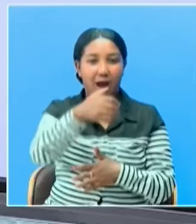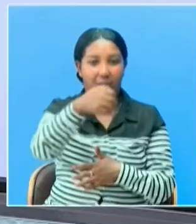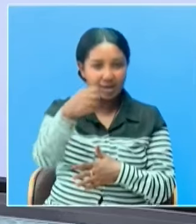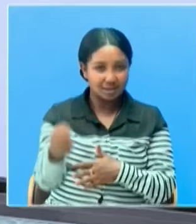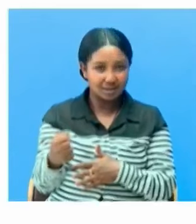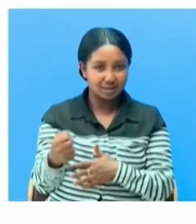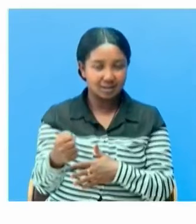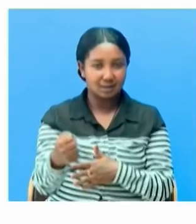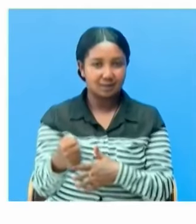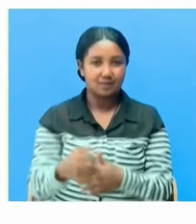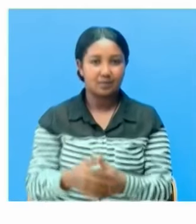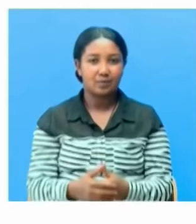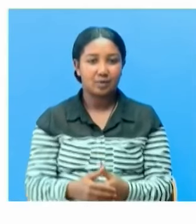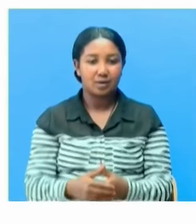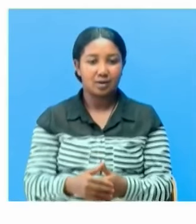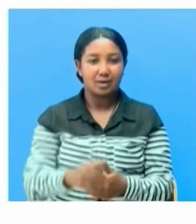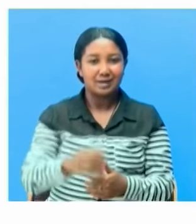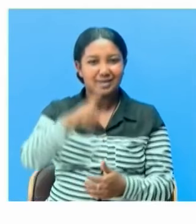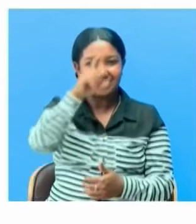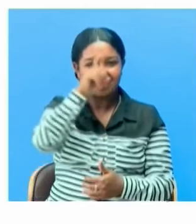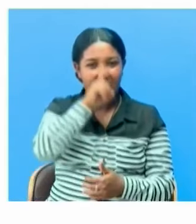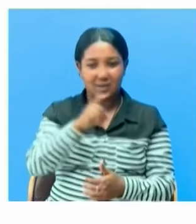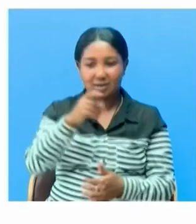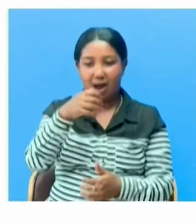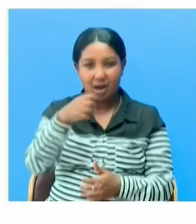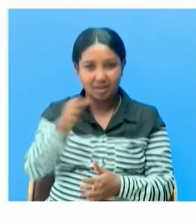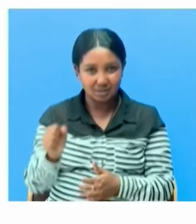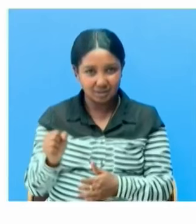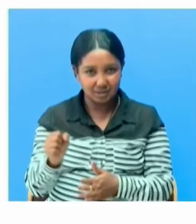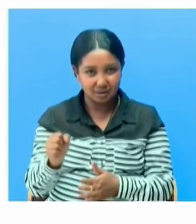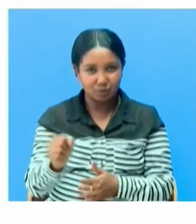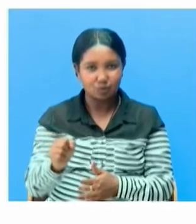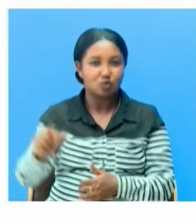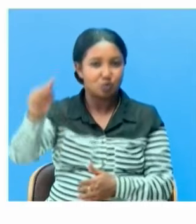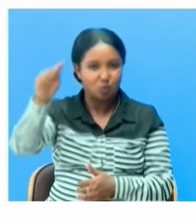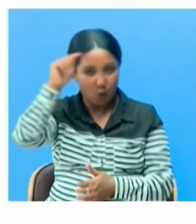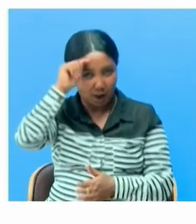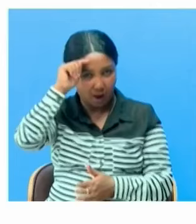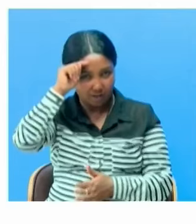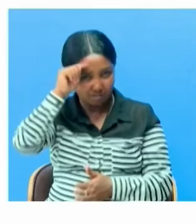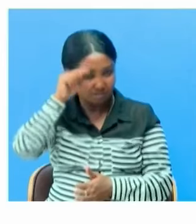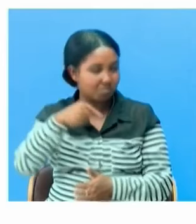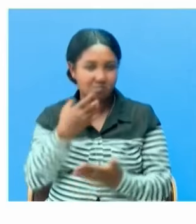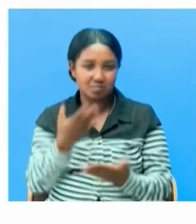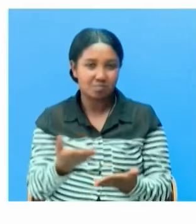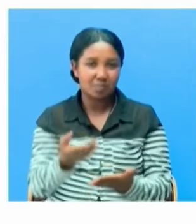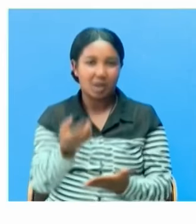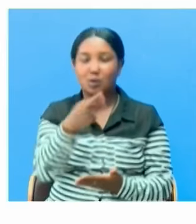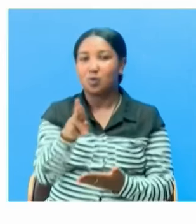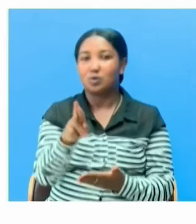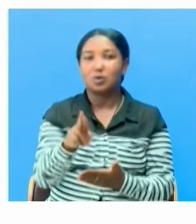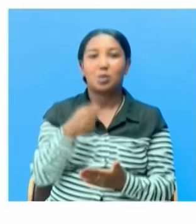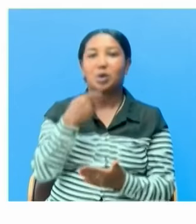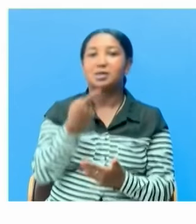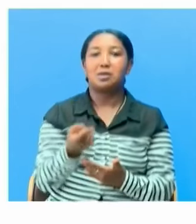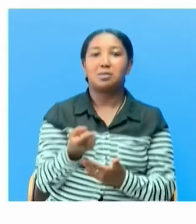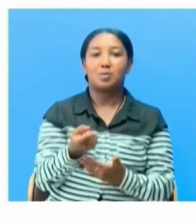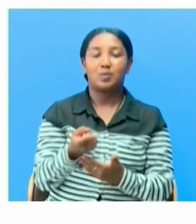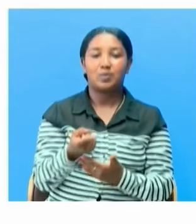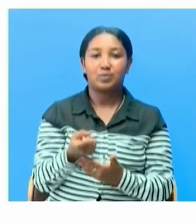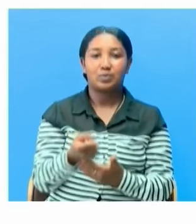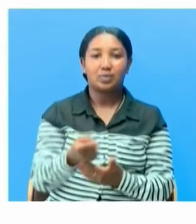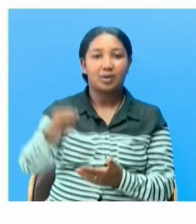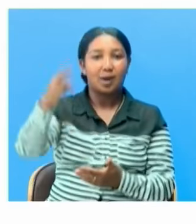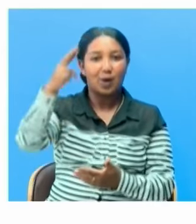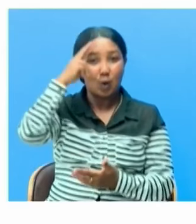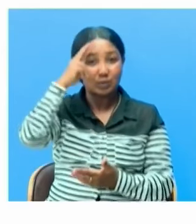as smart as Tola. We can say. And also we can say this sentence,